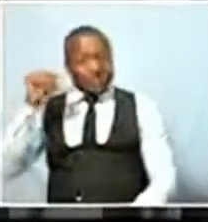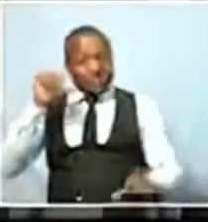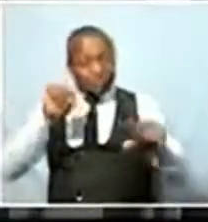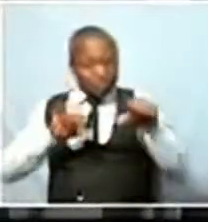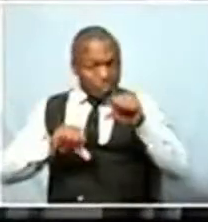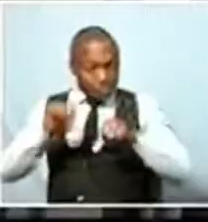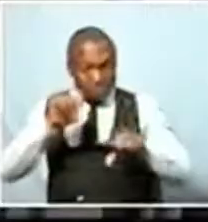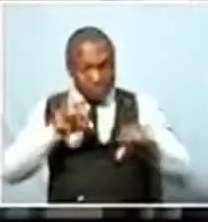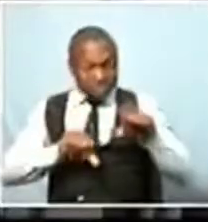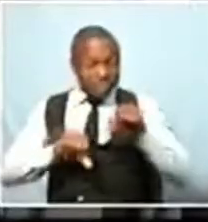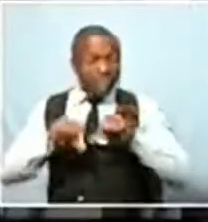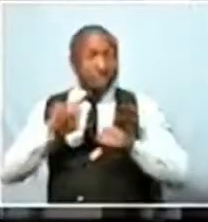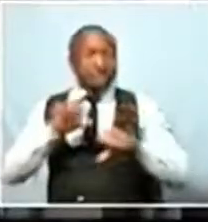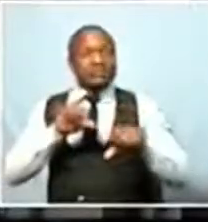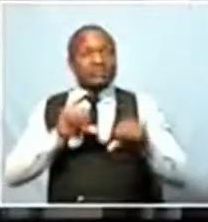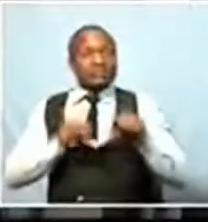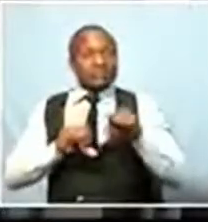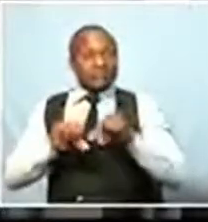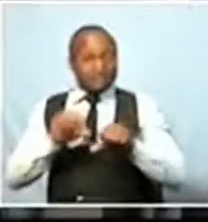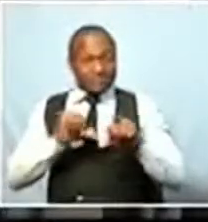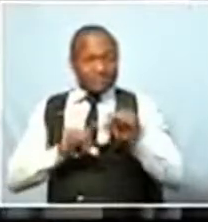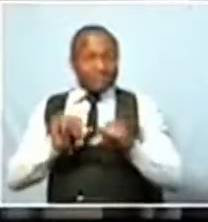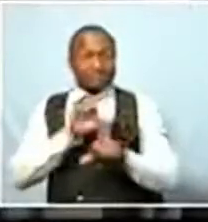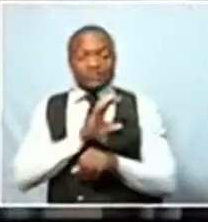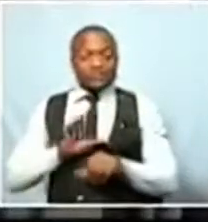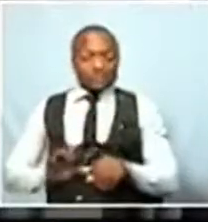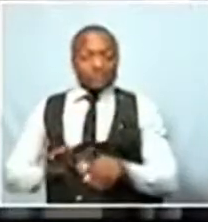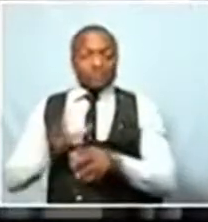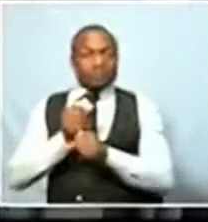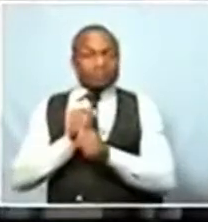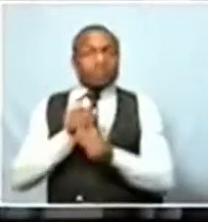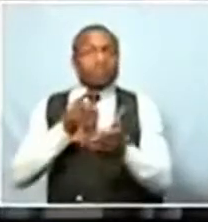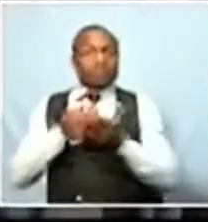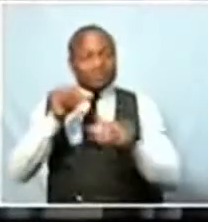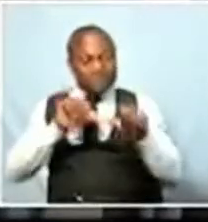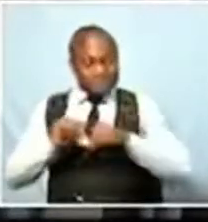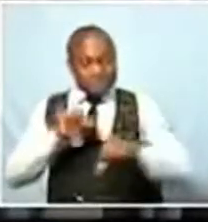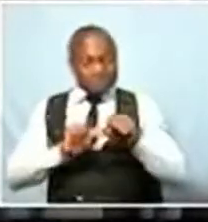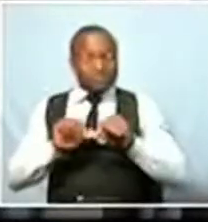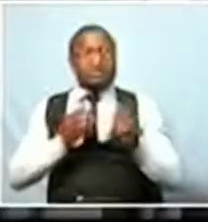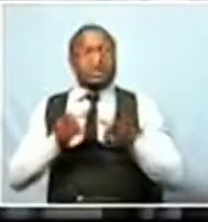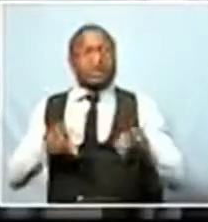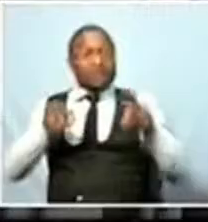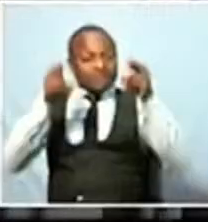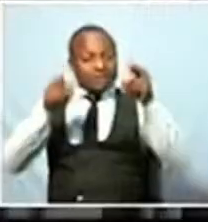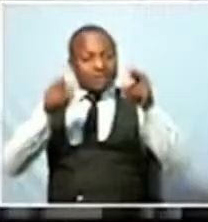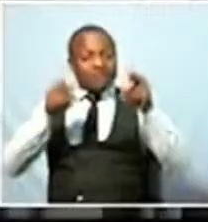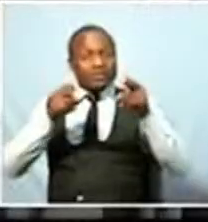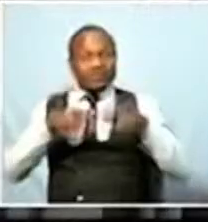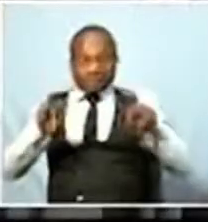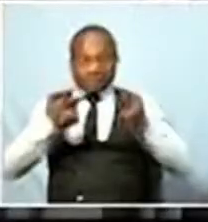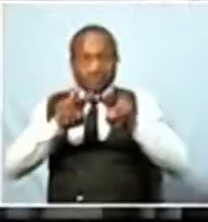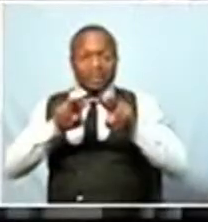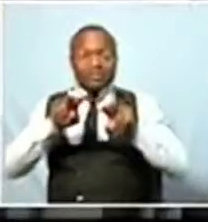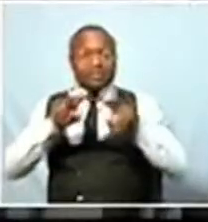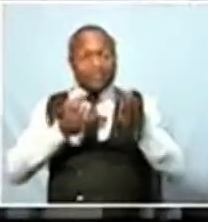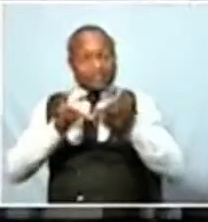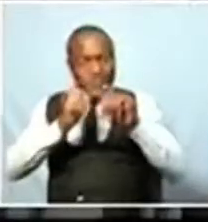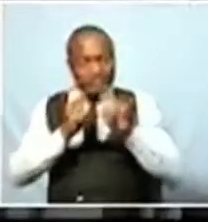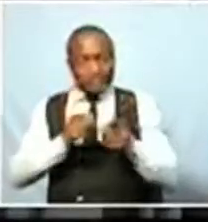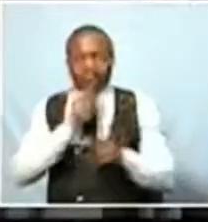auditees were receiving these audit services, which is a high-value service, but they were